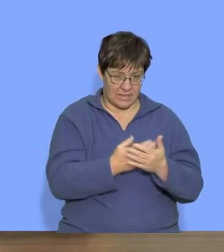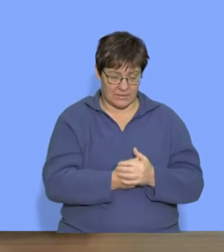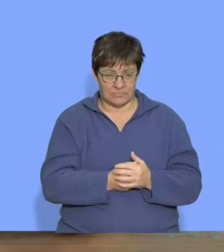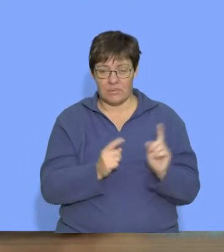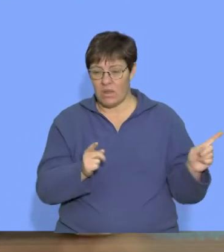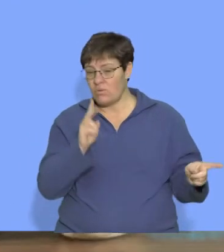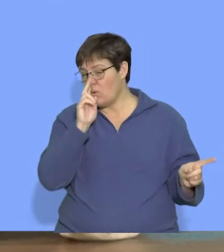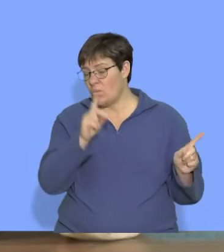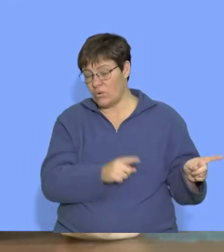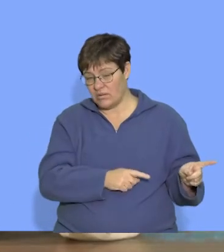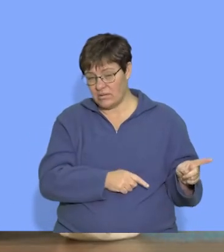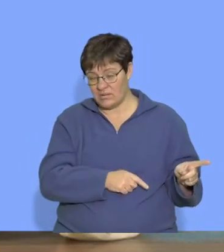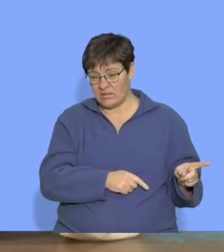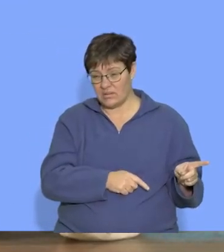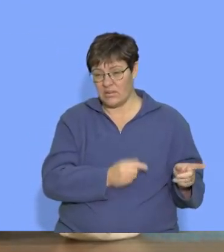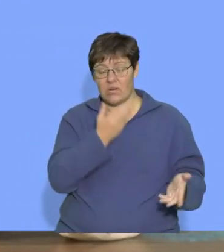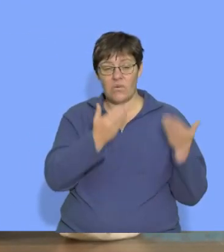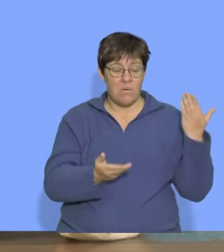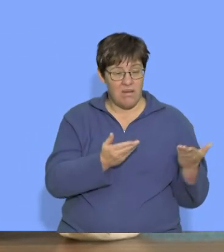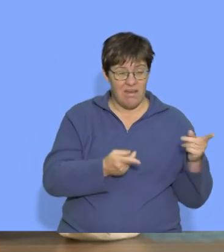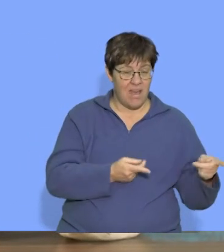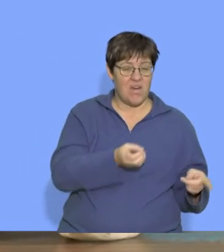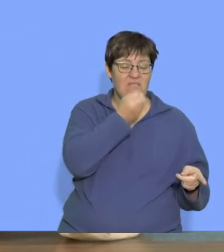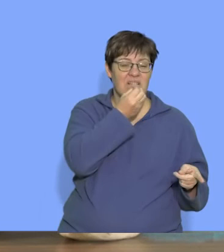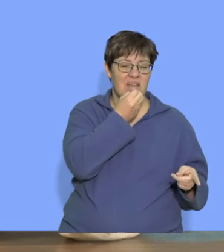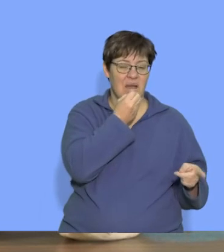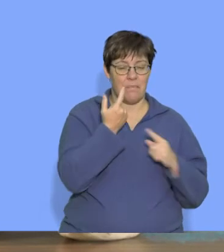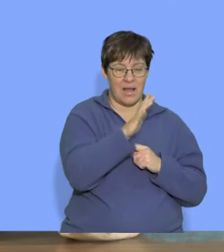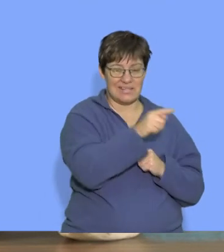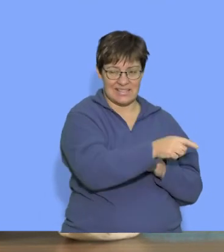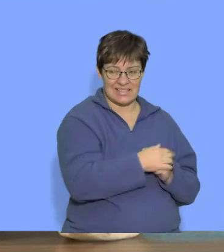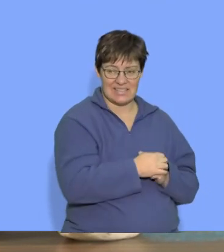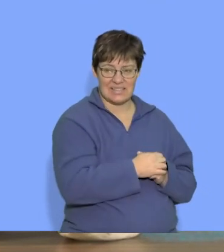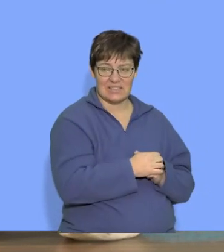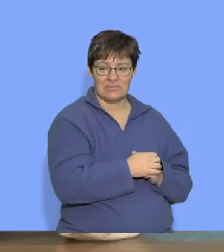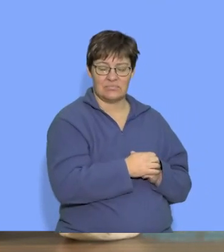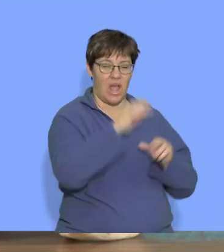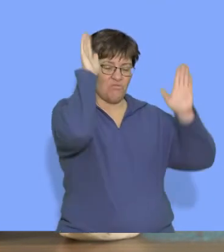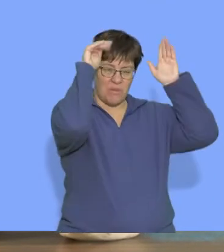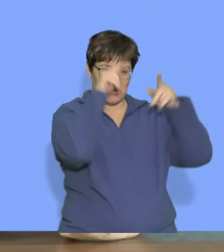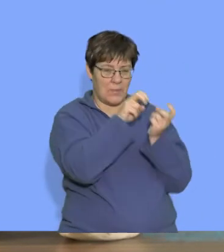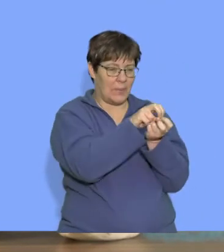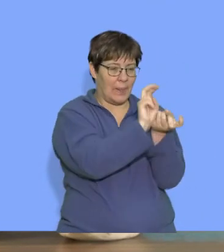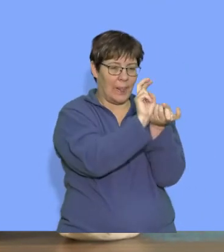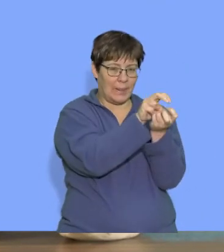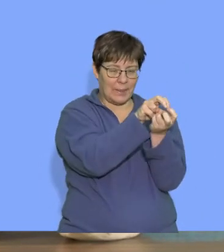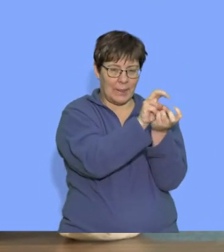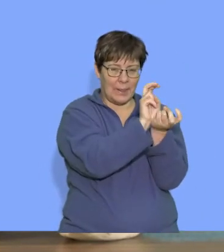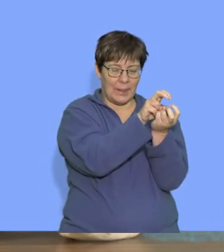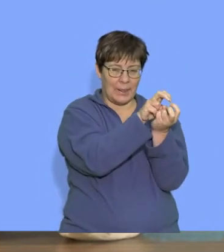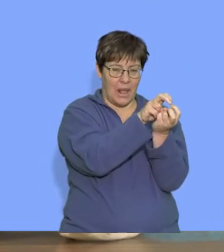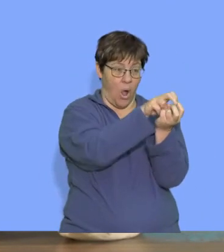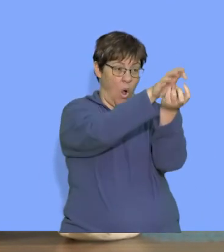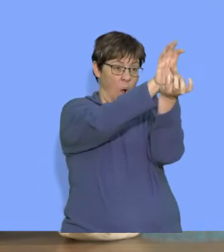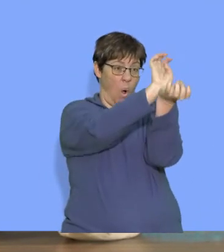Okay. However, if we look at that compared to a herbivore, and I've got, as I mentioned here, I've got a little rabbit, and its